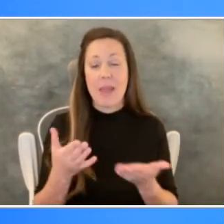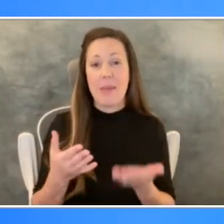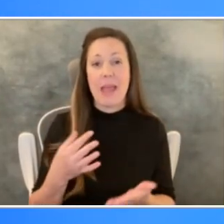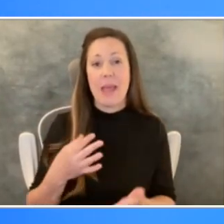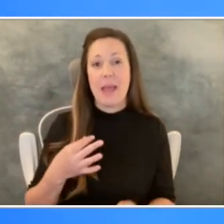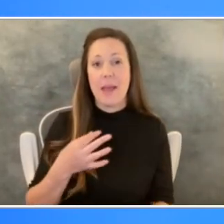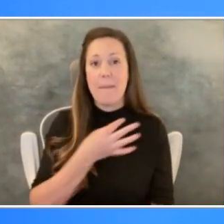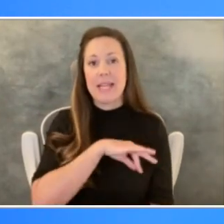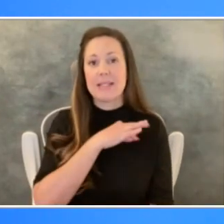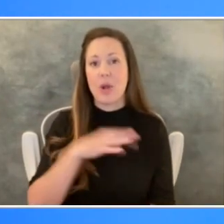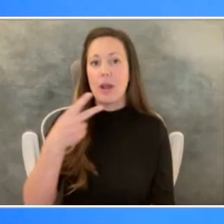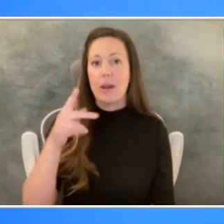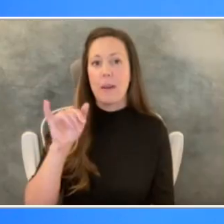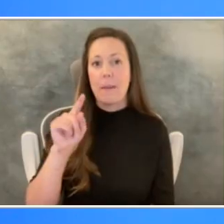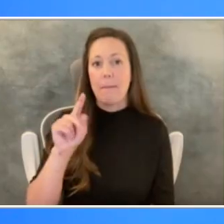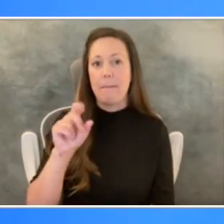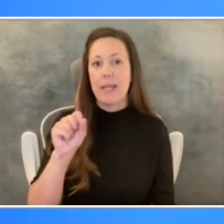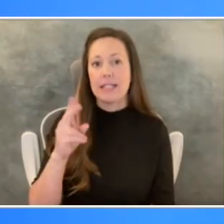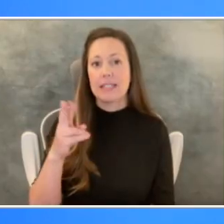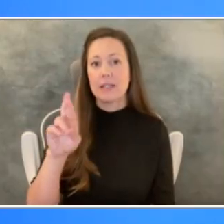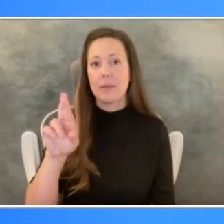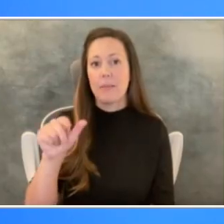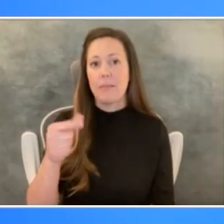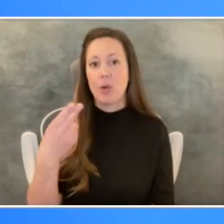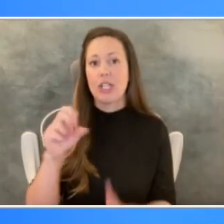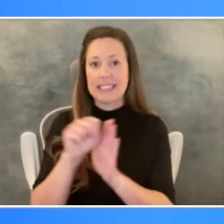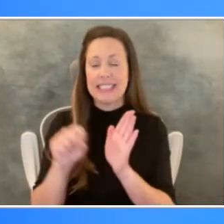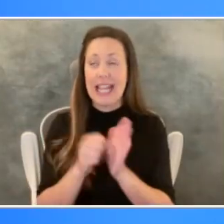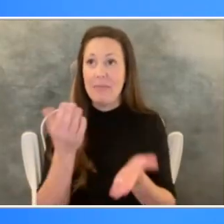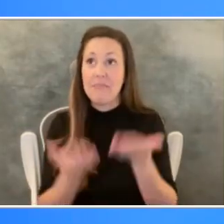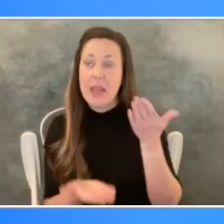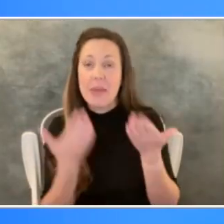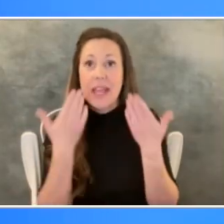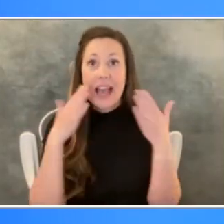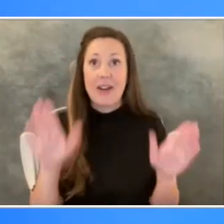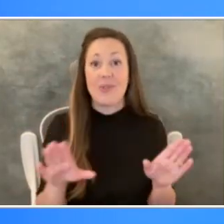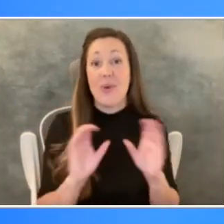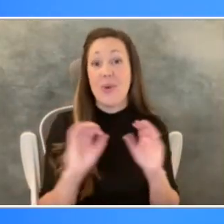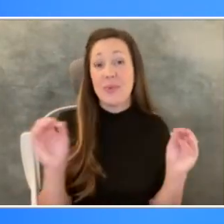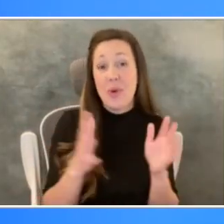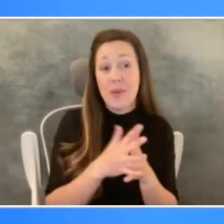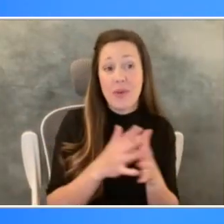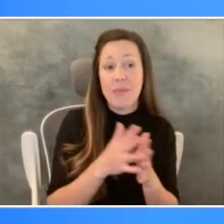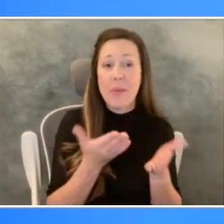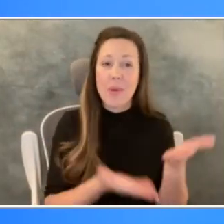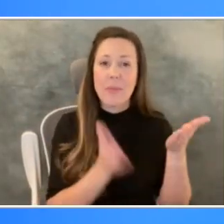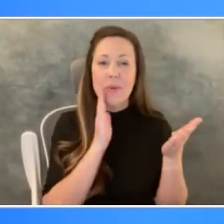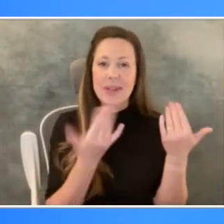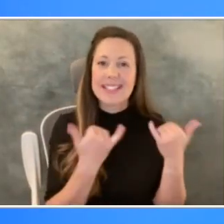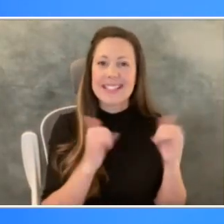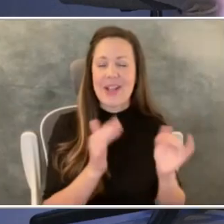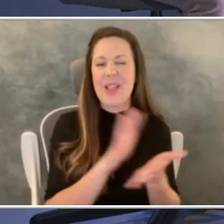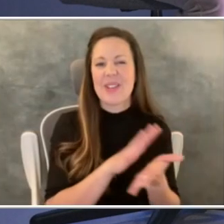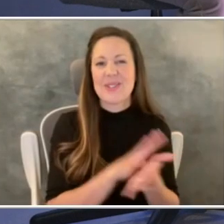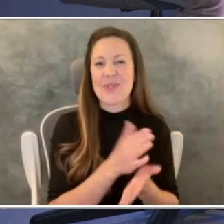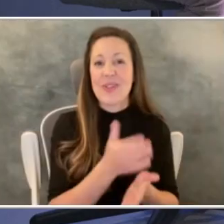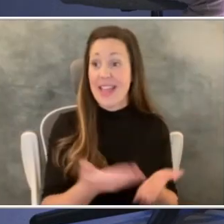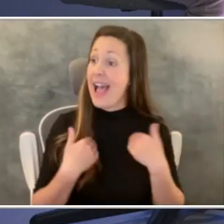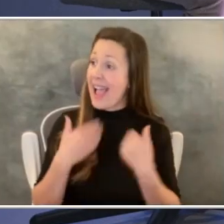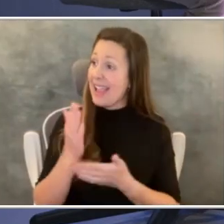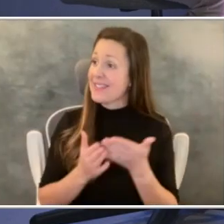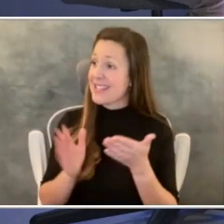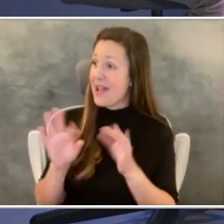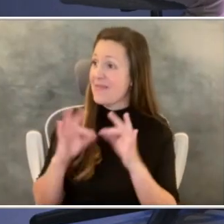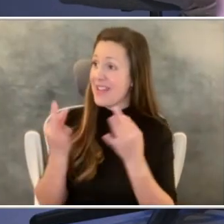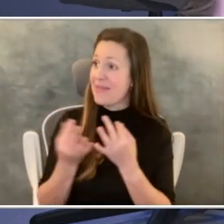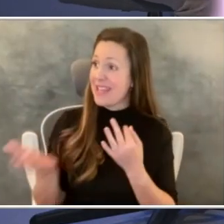small D2, But if I don't play football, I'll probably still attend Pittsburgh State, Yeah, I just got to some get a family at Pittsburgh. Yeah. Went to Pitt State.